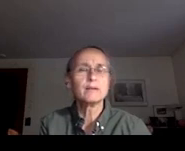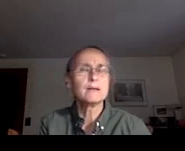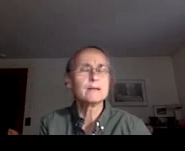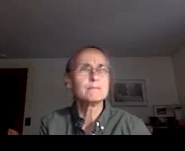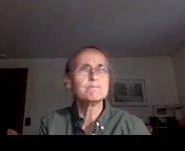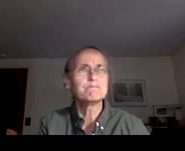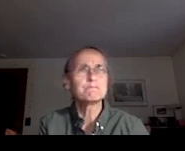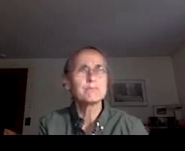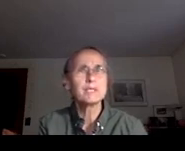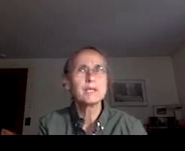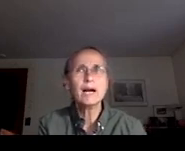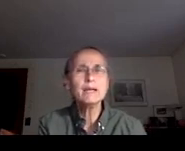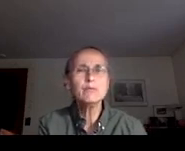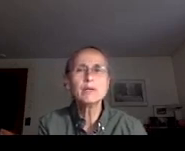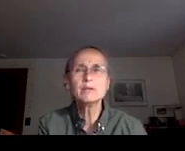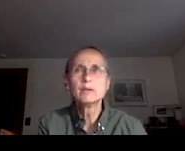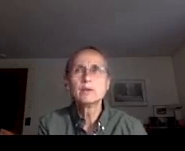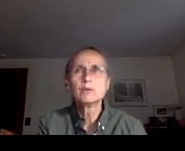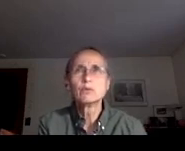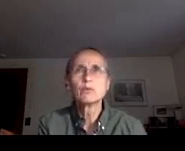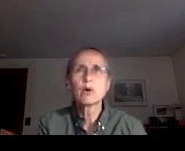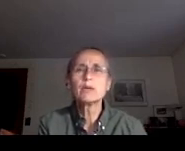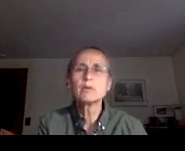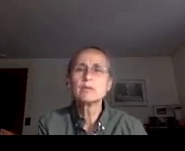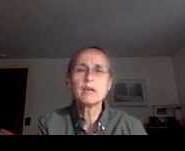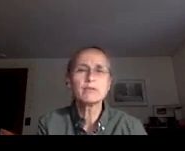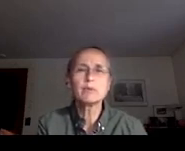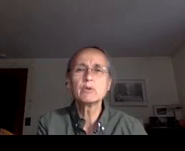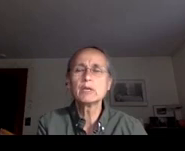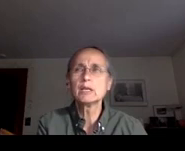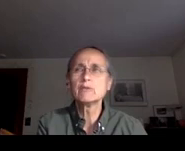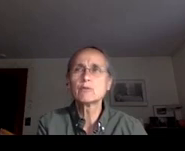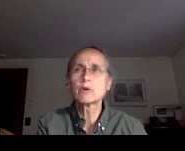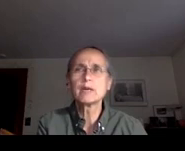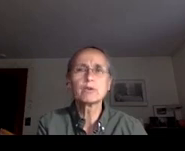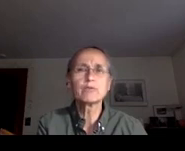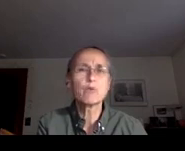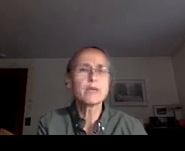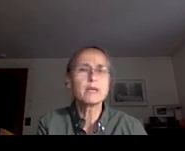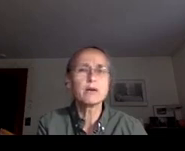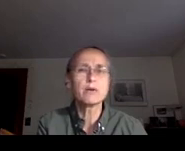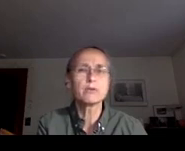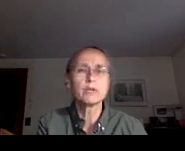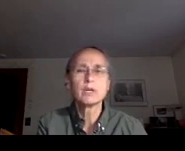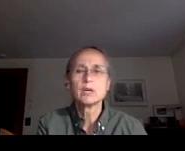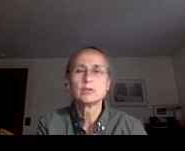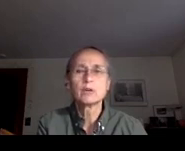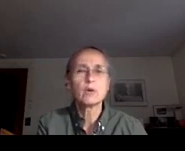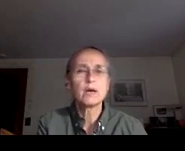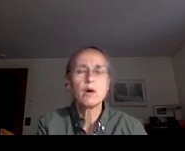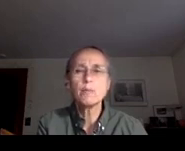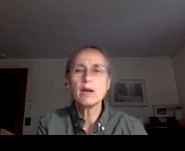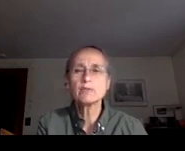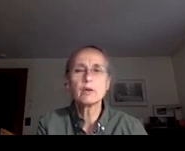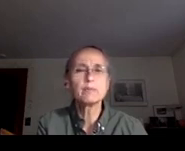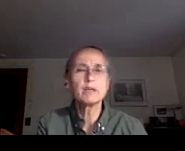that I have been working with the deaf community for nearly 40 years. So